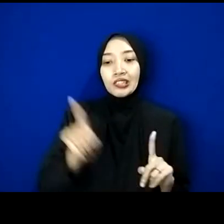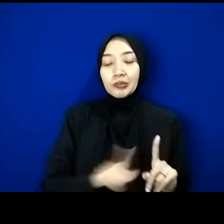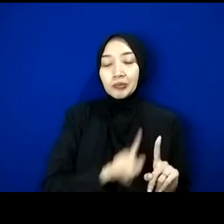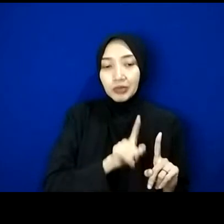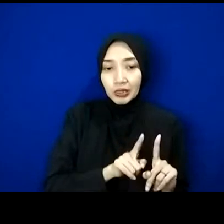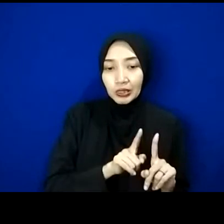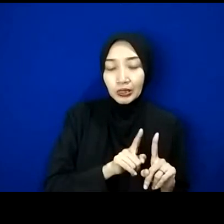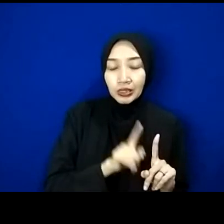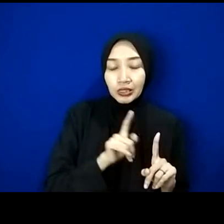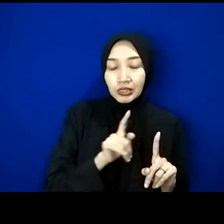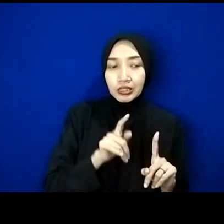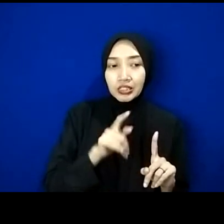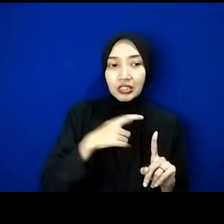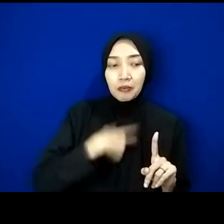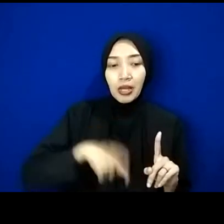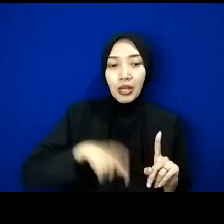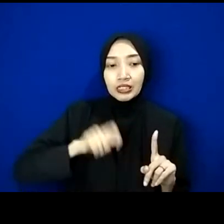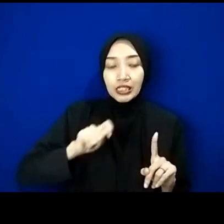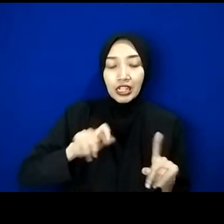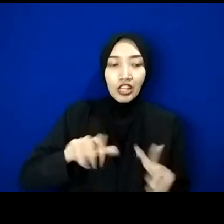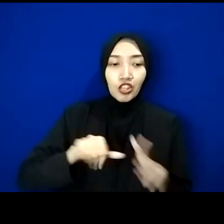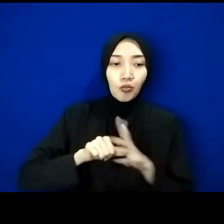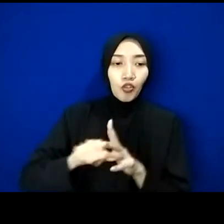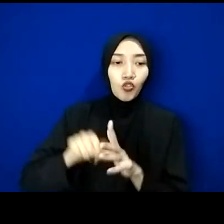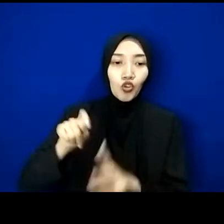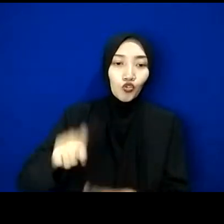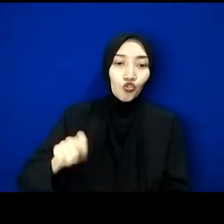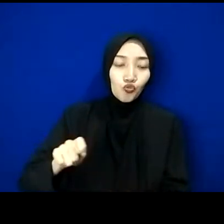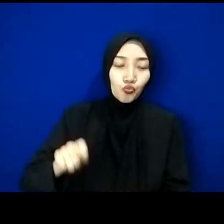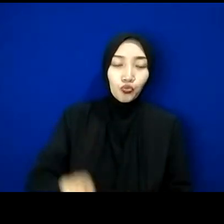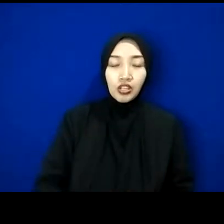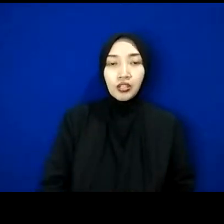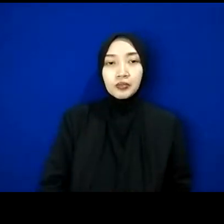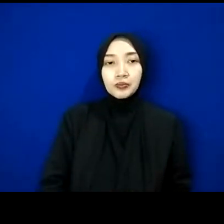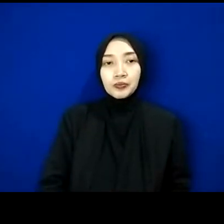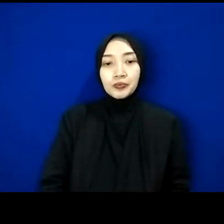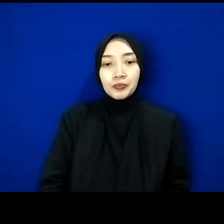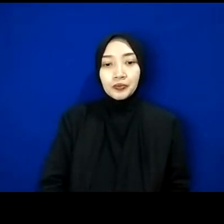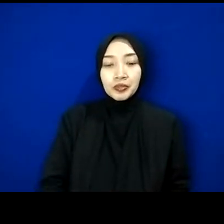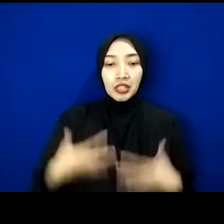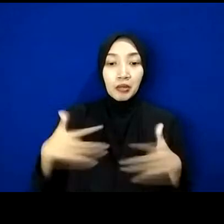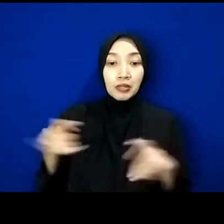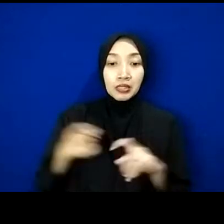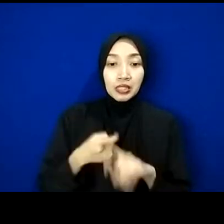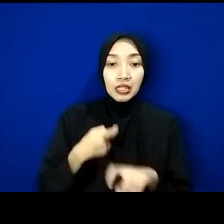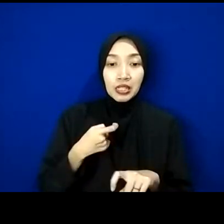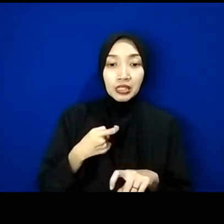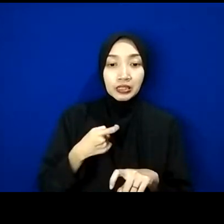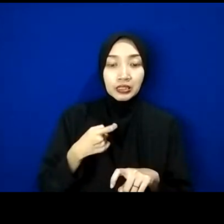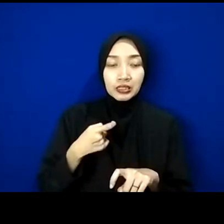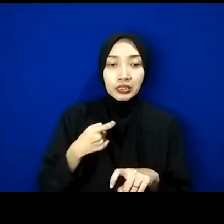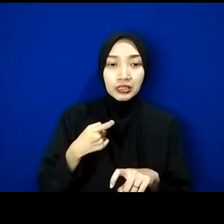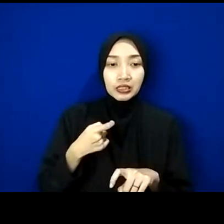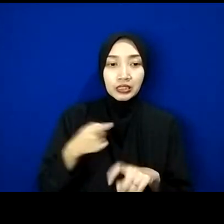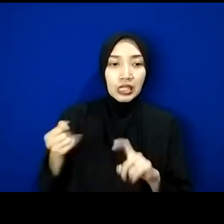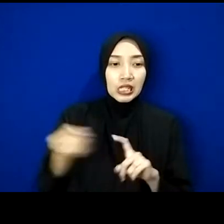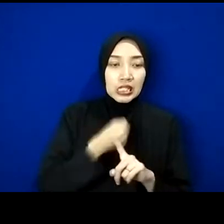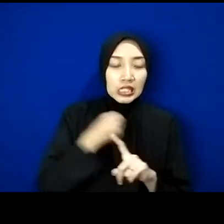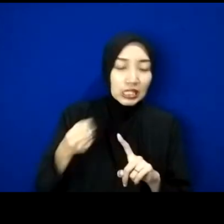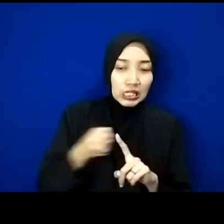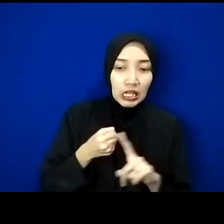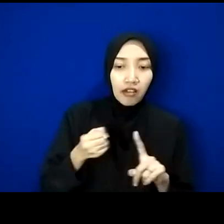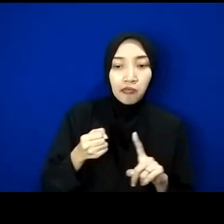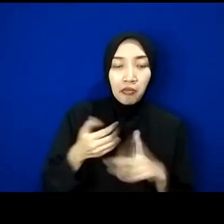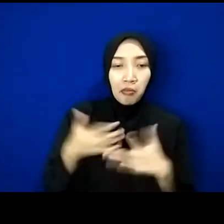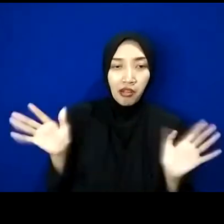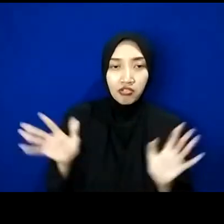opportunity, and including being free from torture, of course. And like Atita mentioned before, the criminal